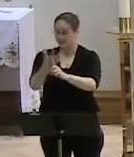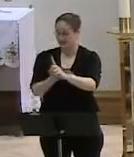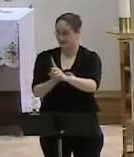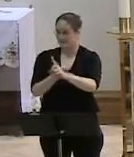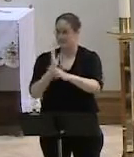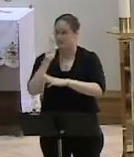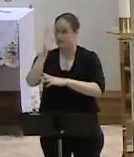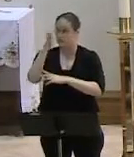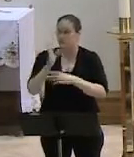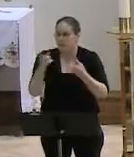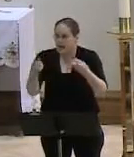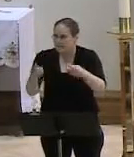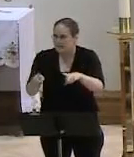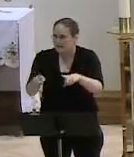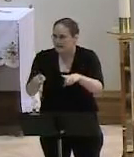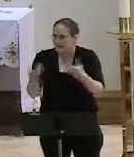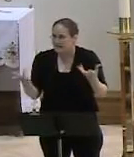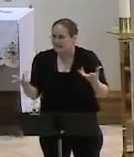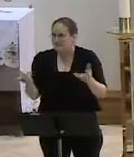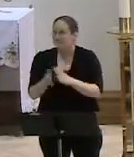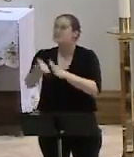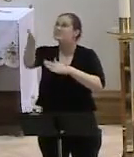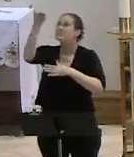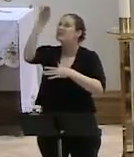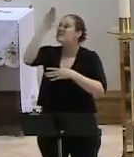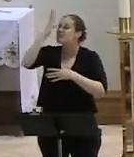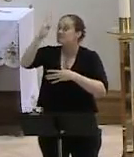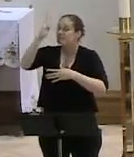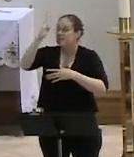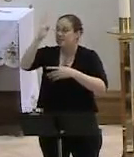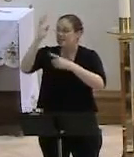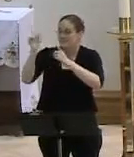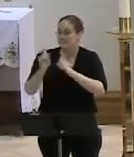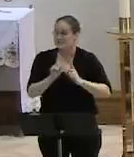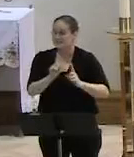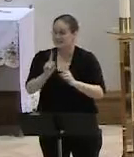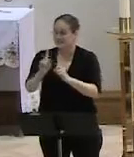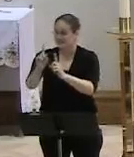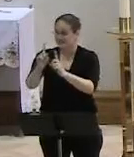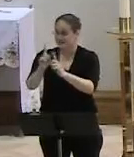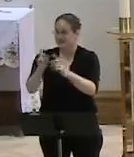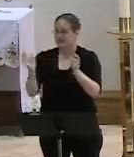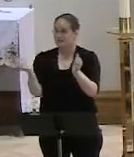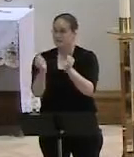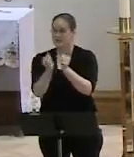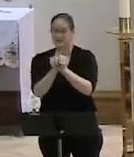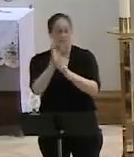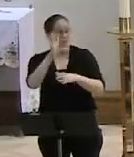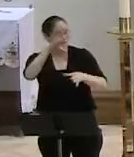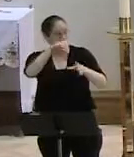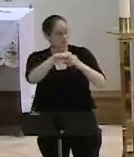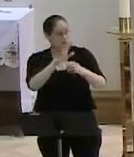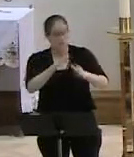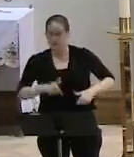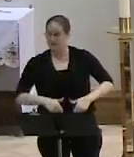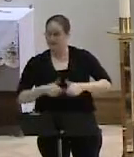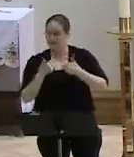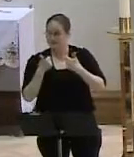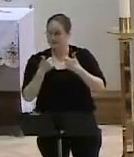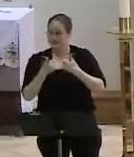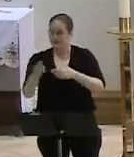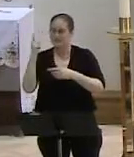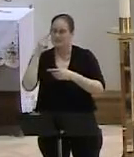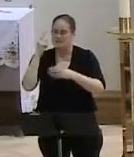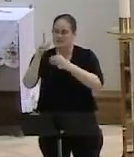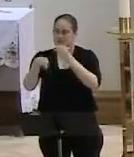3 or 4 or 5 or 6 months from now? Is God going to make an important part in your life? So I want you to think about how you